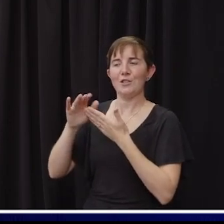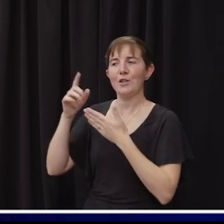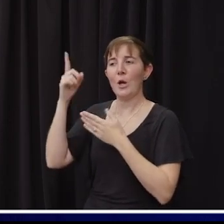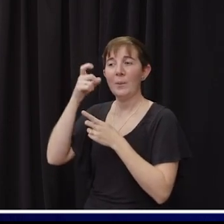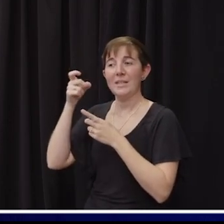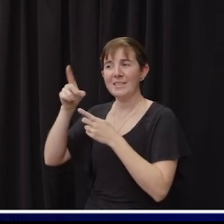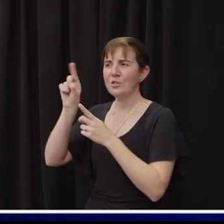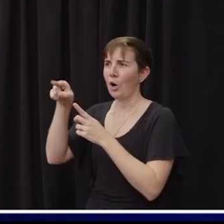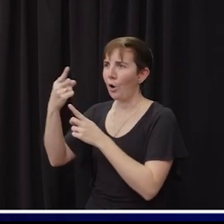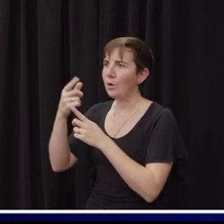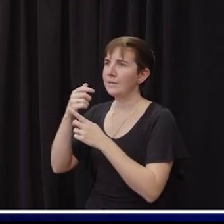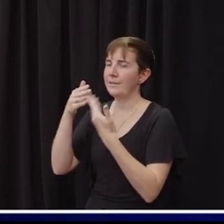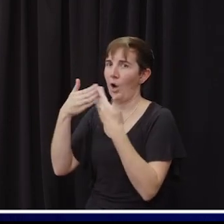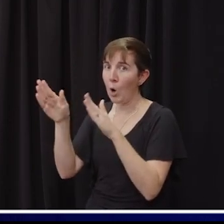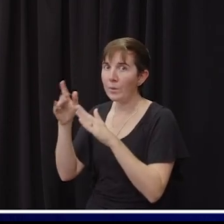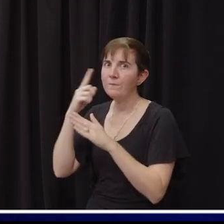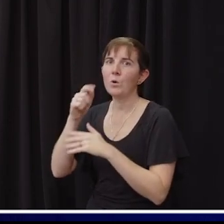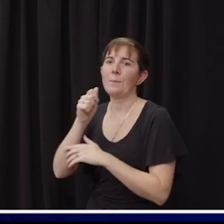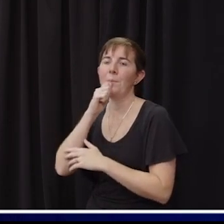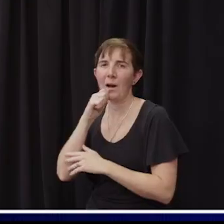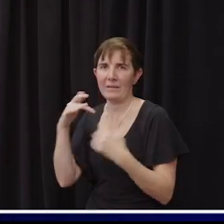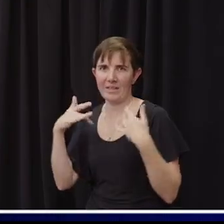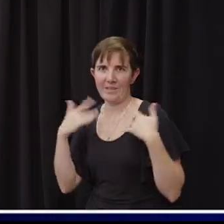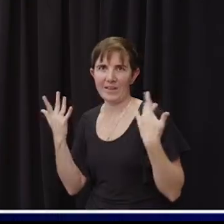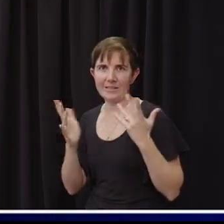only open during private events.